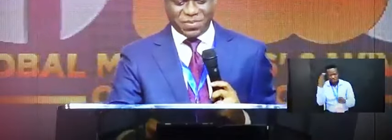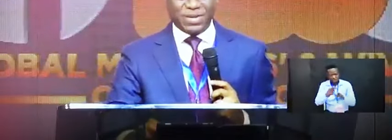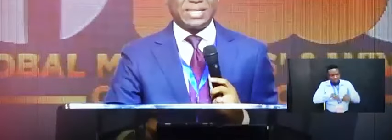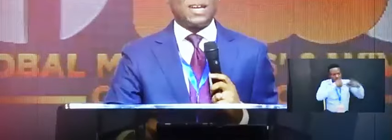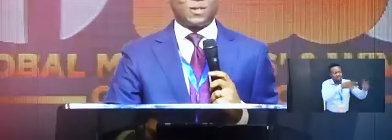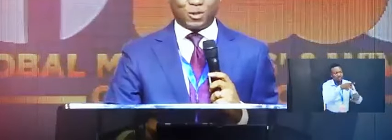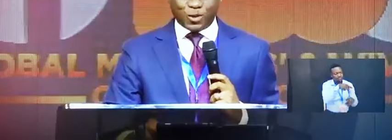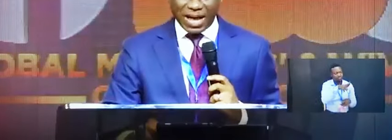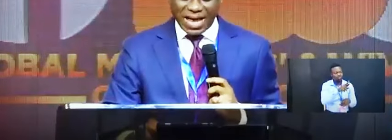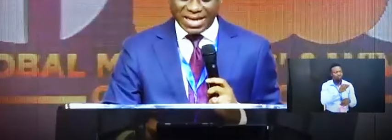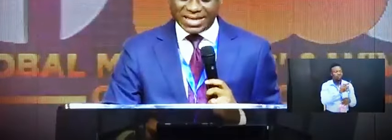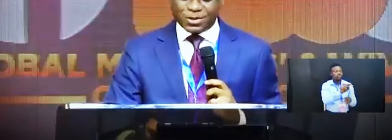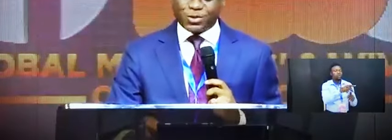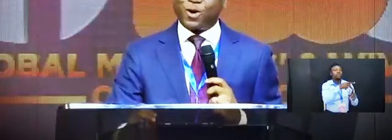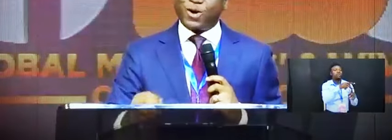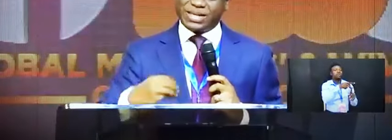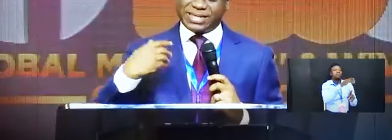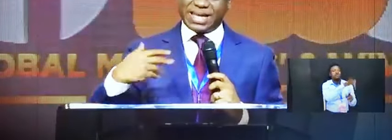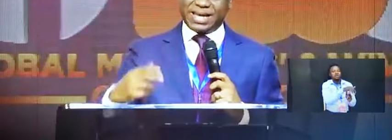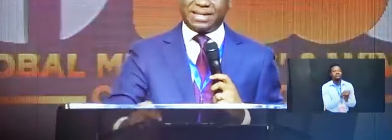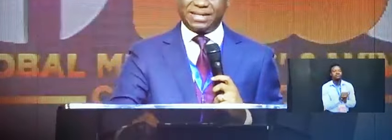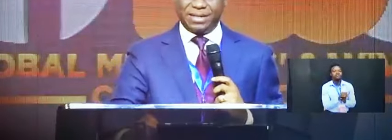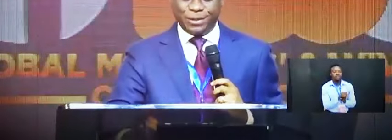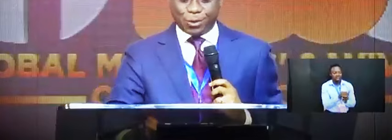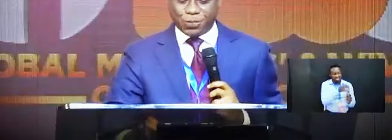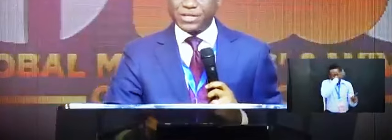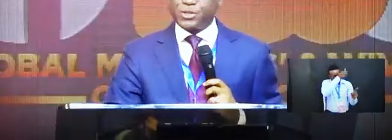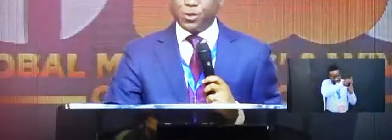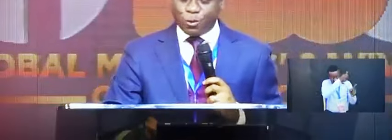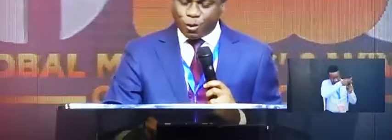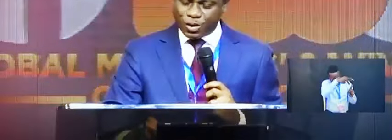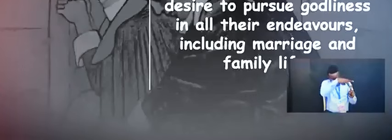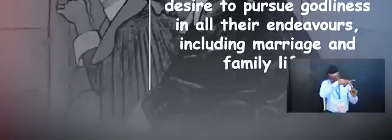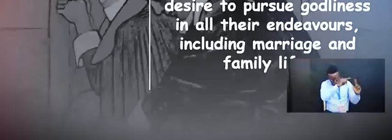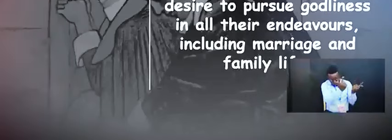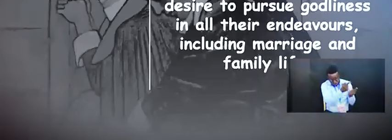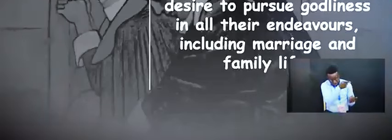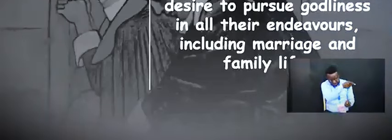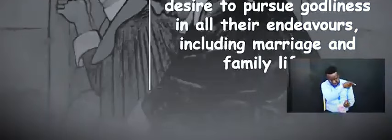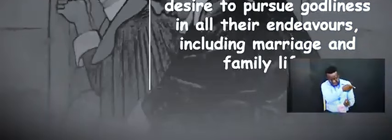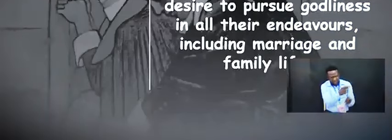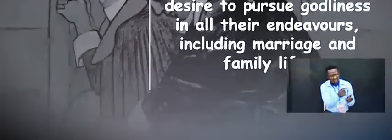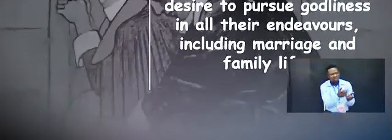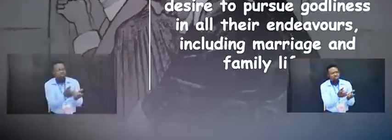The Puritans also had a strong desire to pursue godliness,